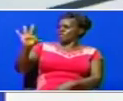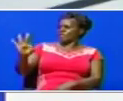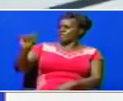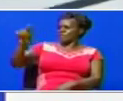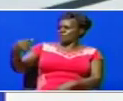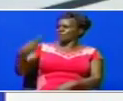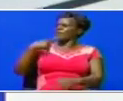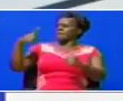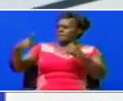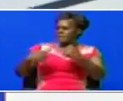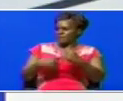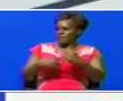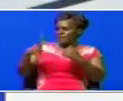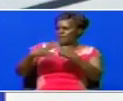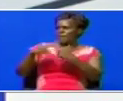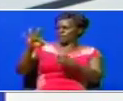43,694. Representing